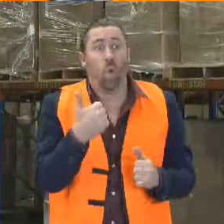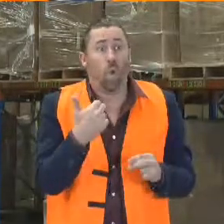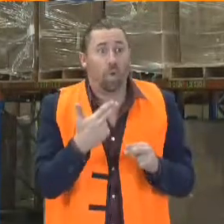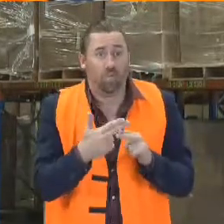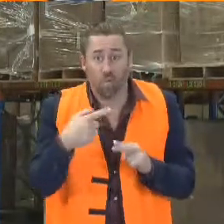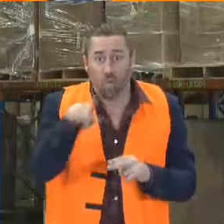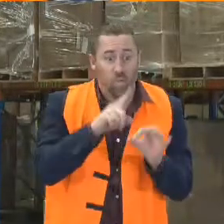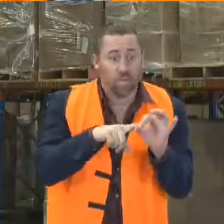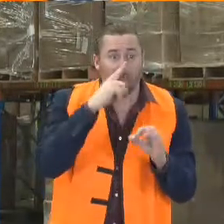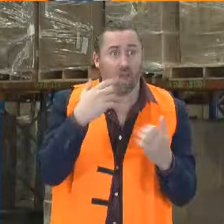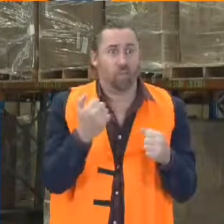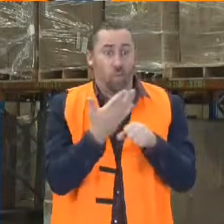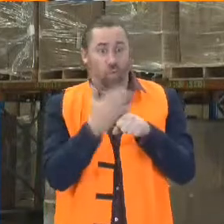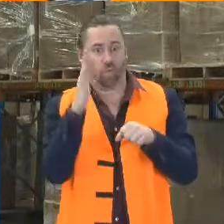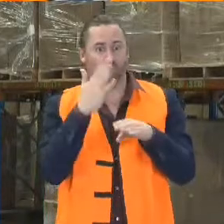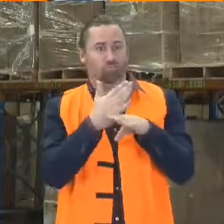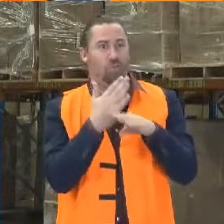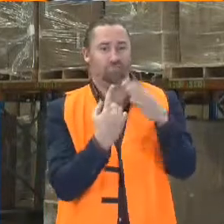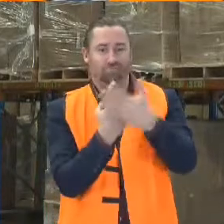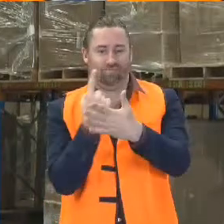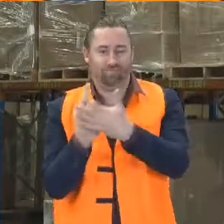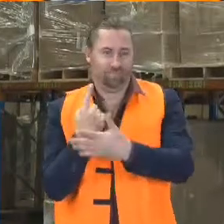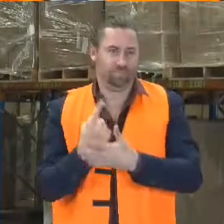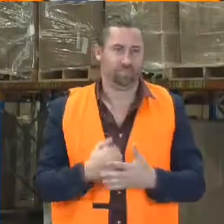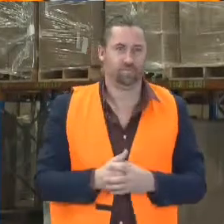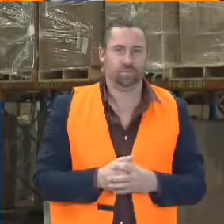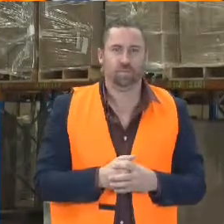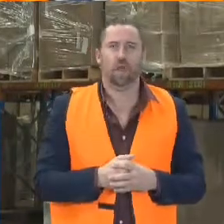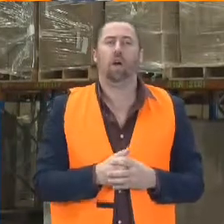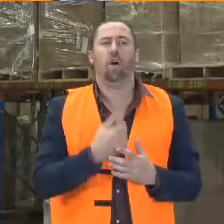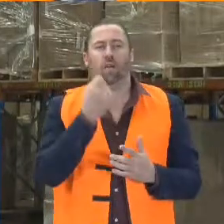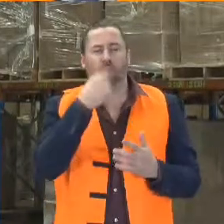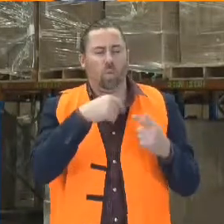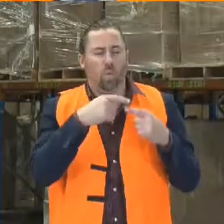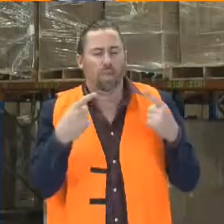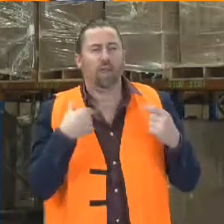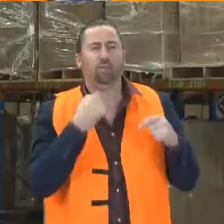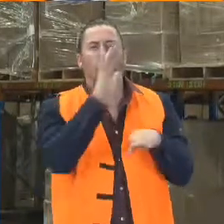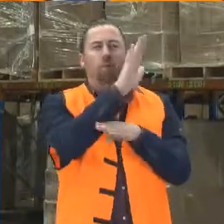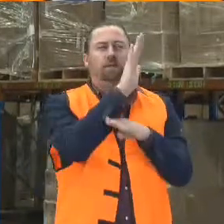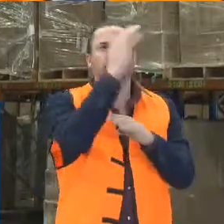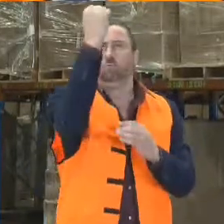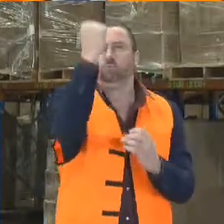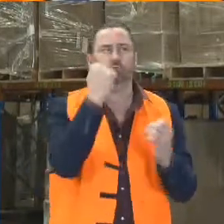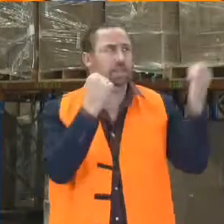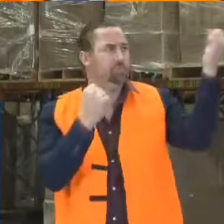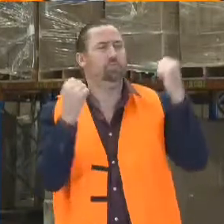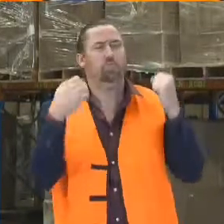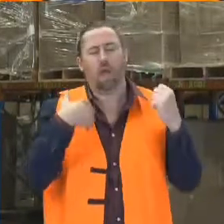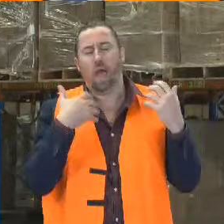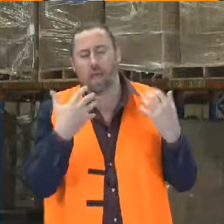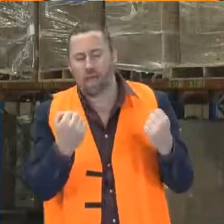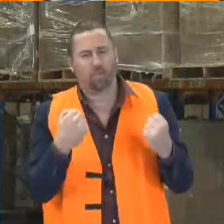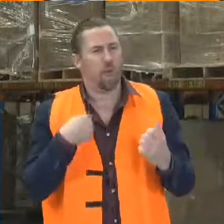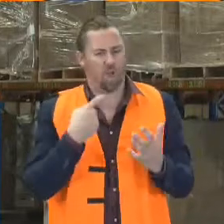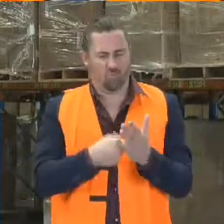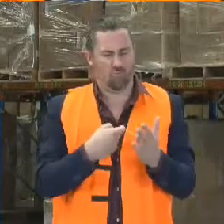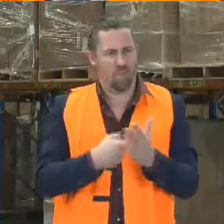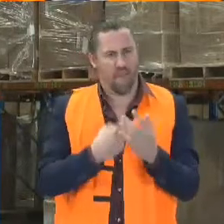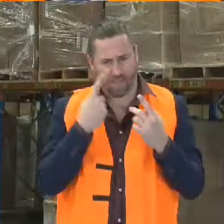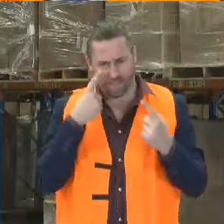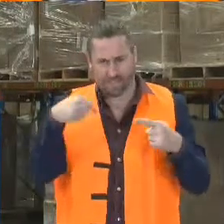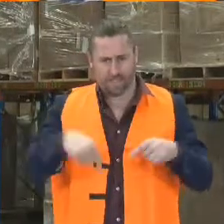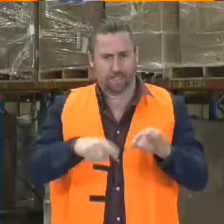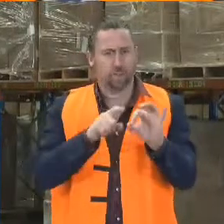Queenslanders. Of course, some of the equipment comes from other places overseas, but I want to see Queensland have the capacity also